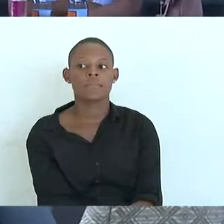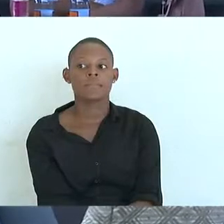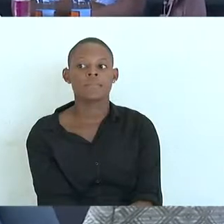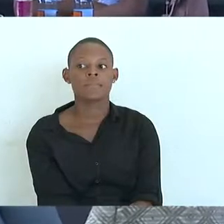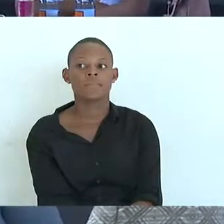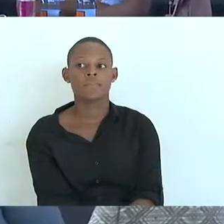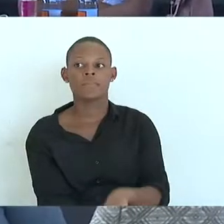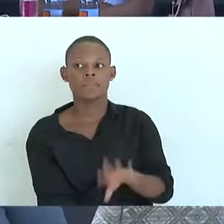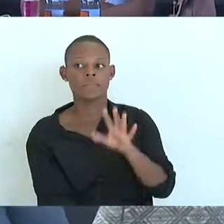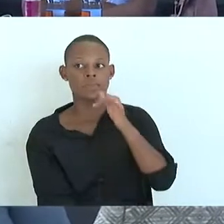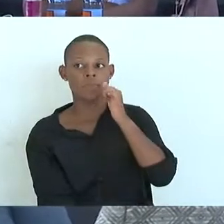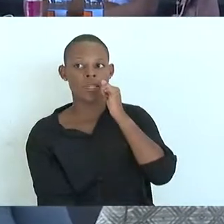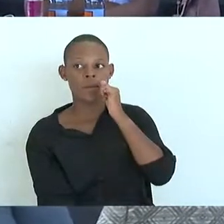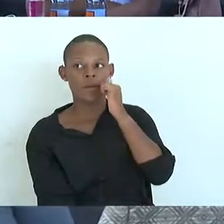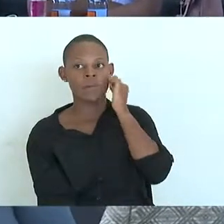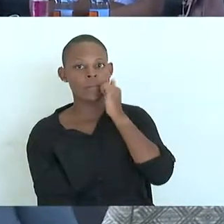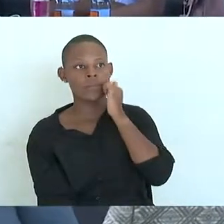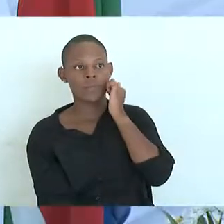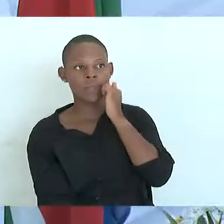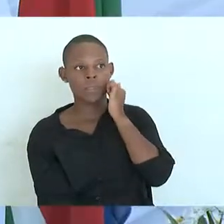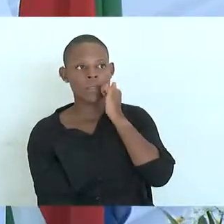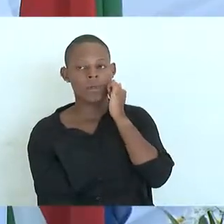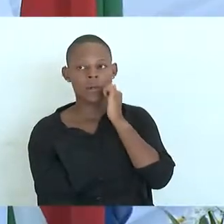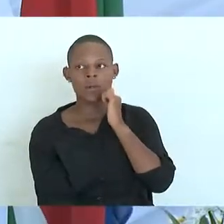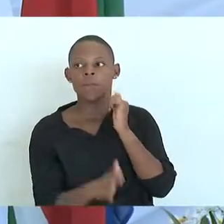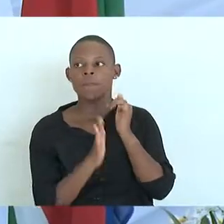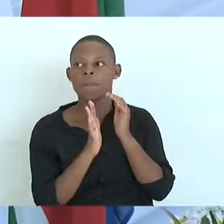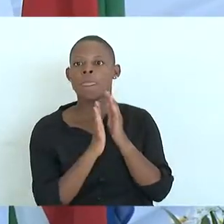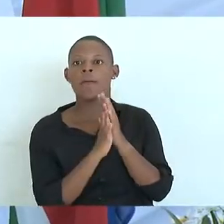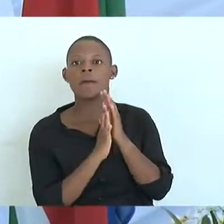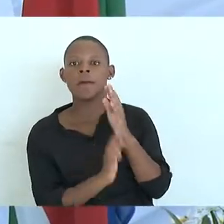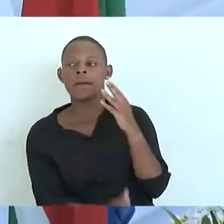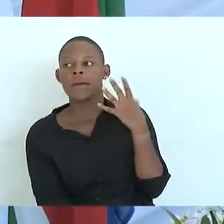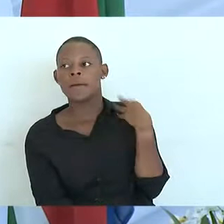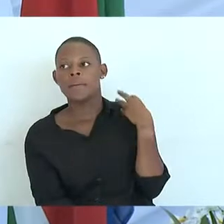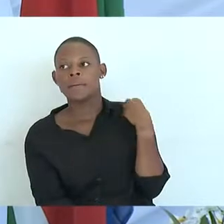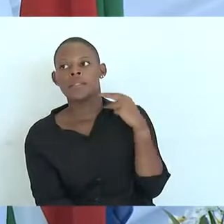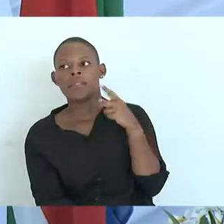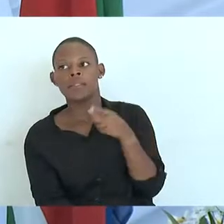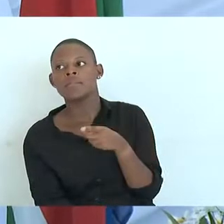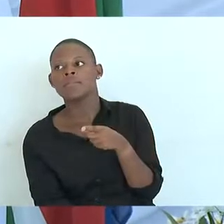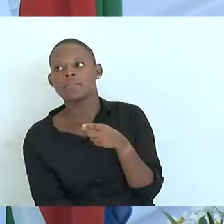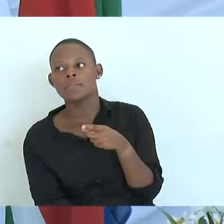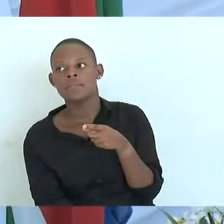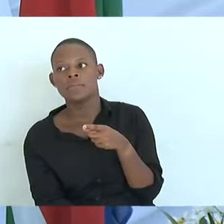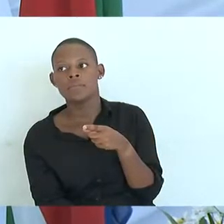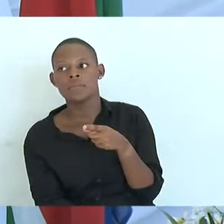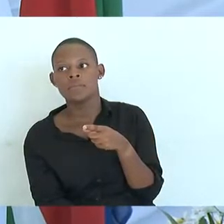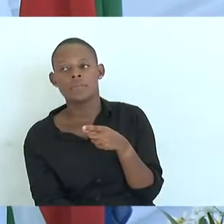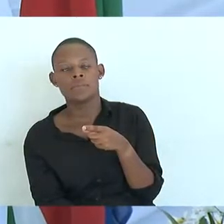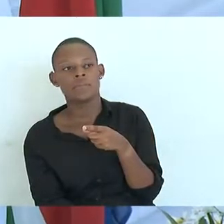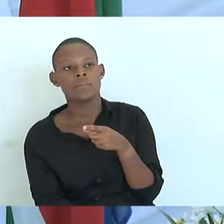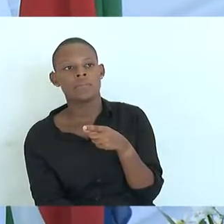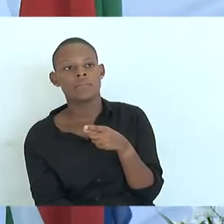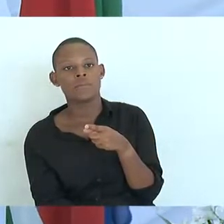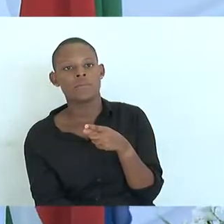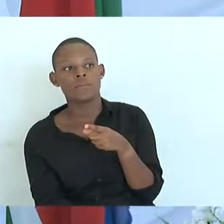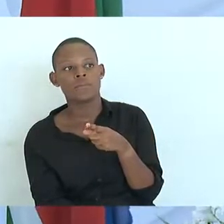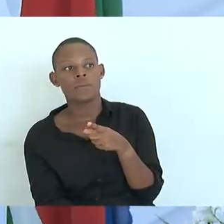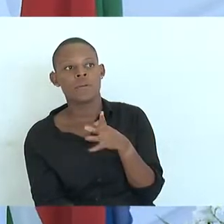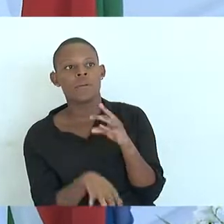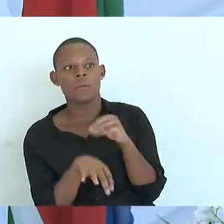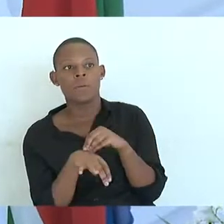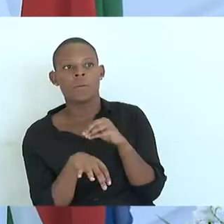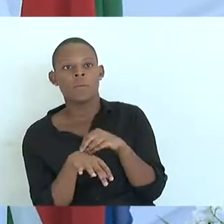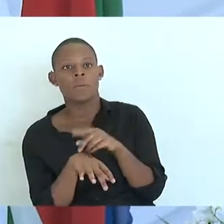Olisa kakhulu Honorable Minister, khona iphutha elenzekile ngesikhathi